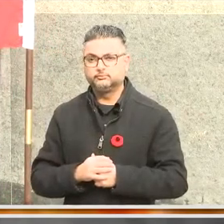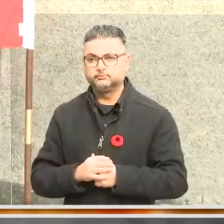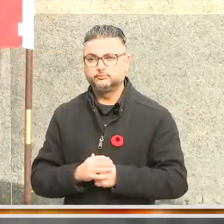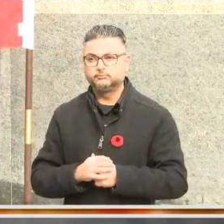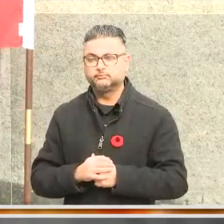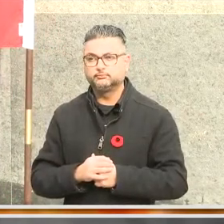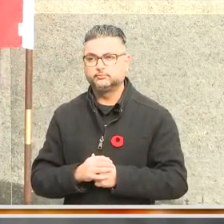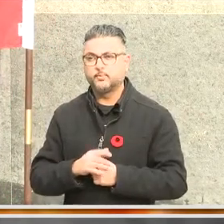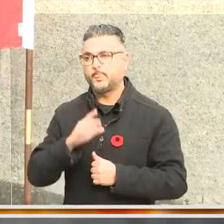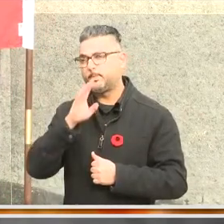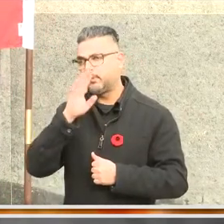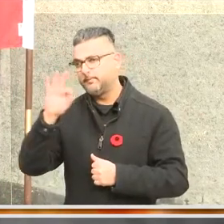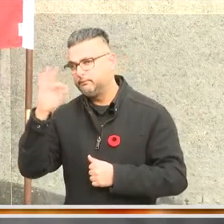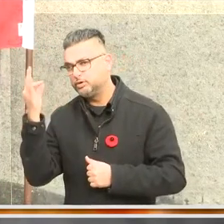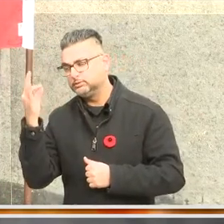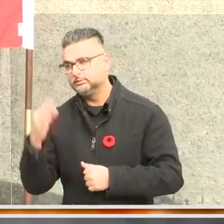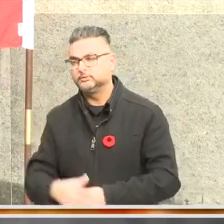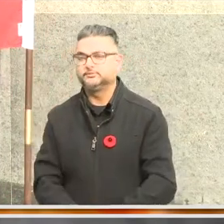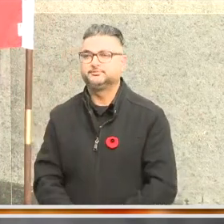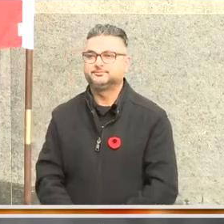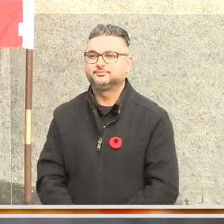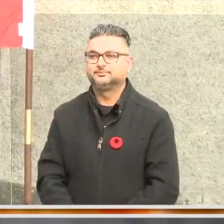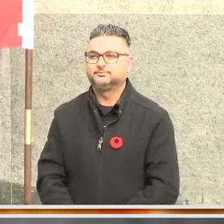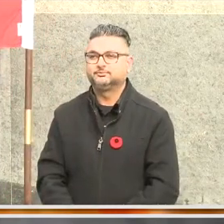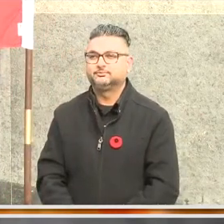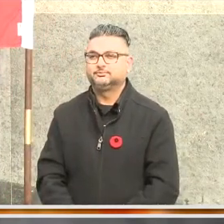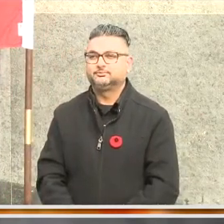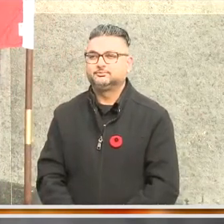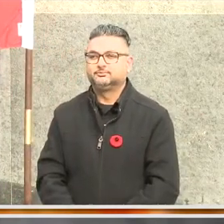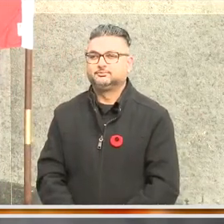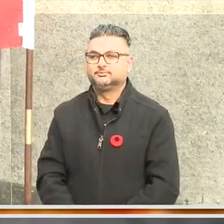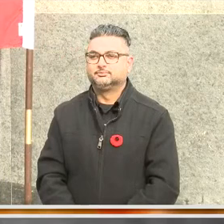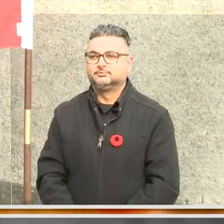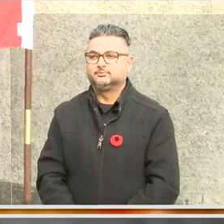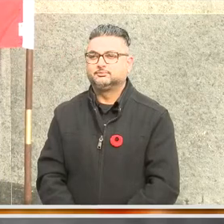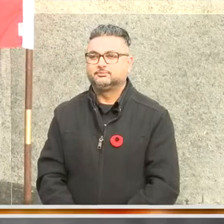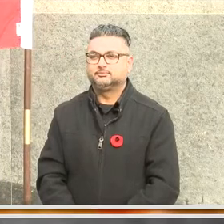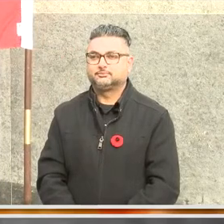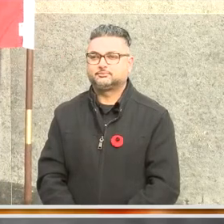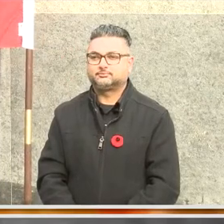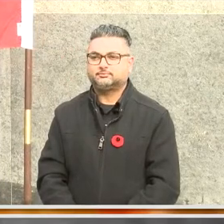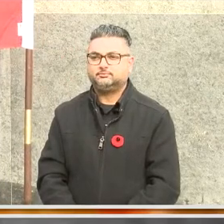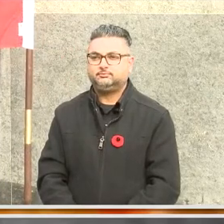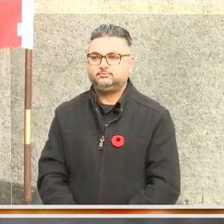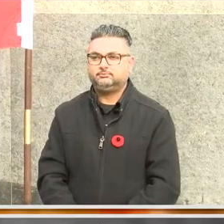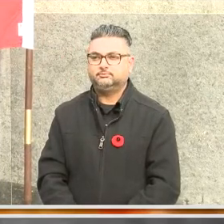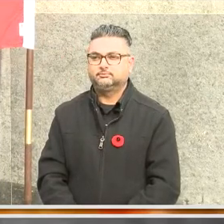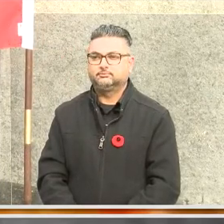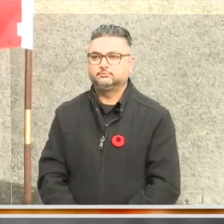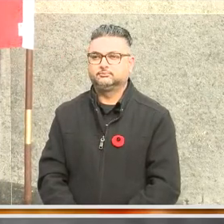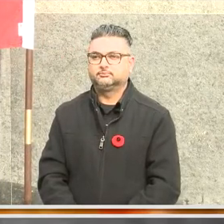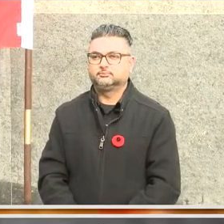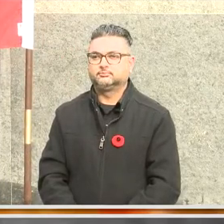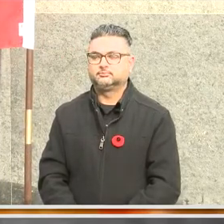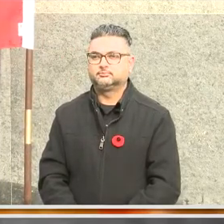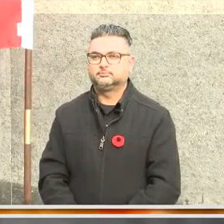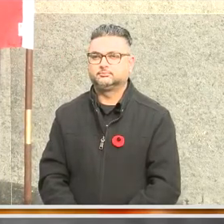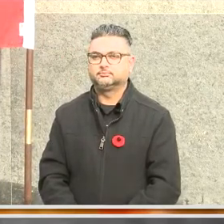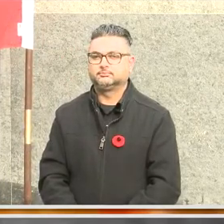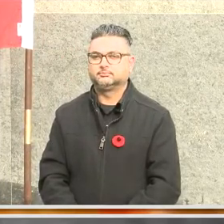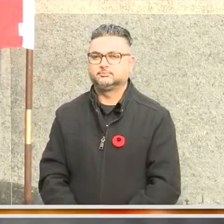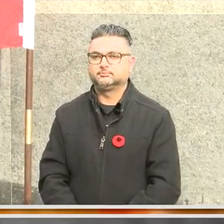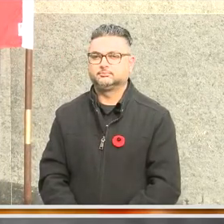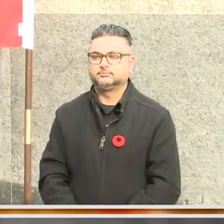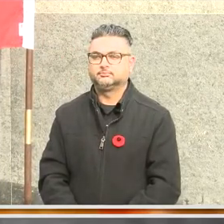dire merci à nos anciens combattants et pour se souvenir de leur courage et de leur dévouement exemplaire lors de